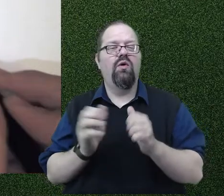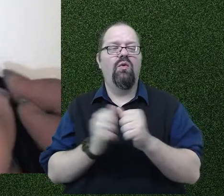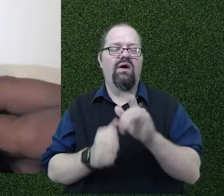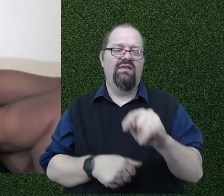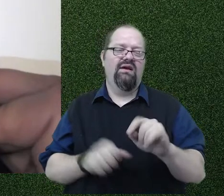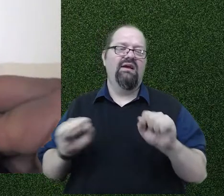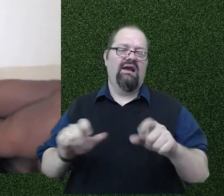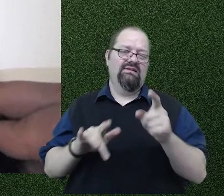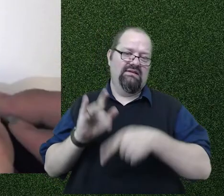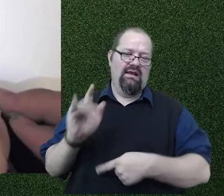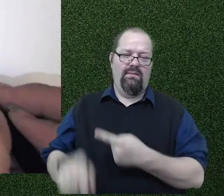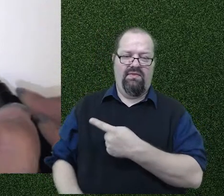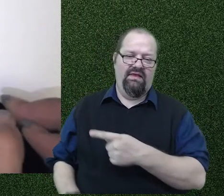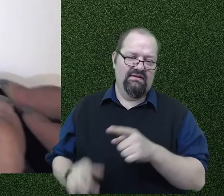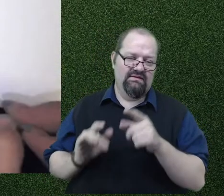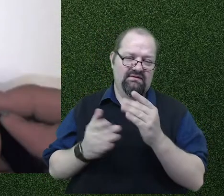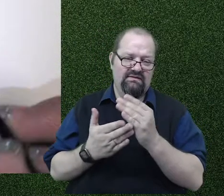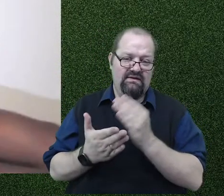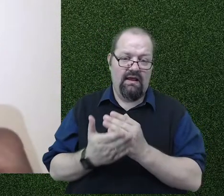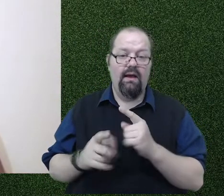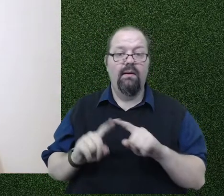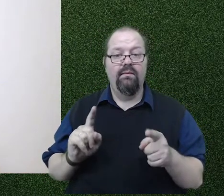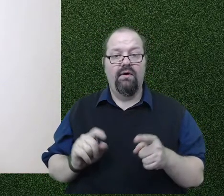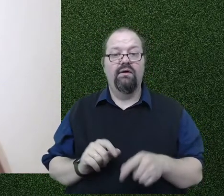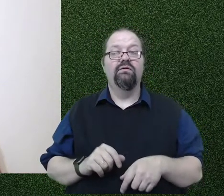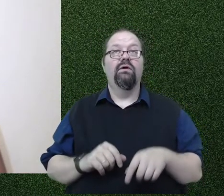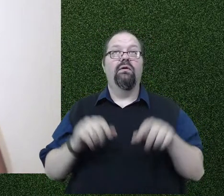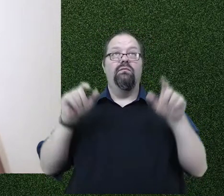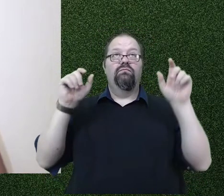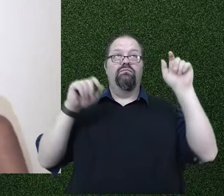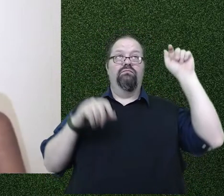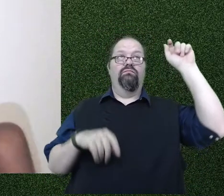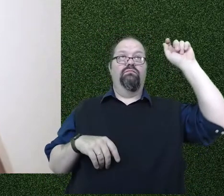row and column containing I hat. Then we've got this 2 by 2.